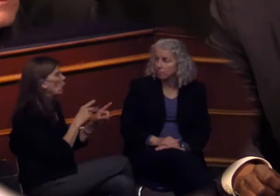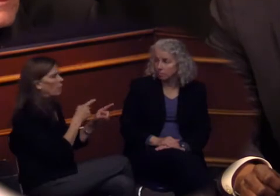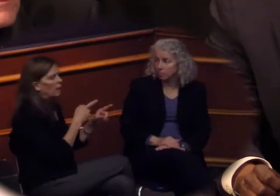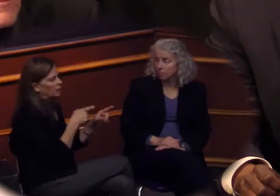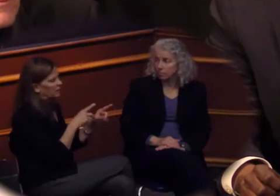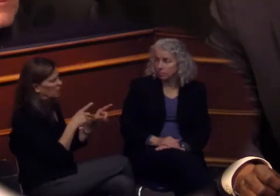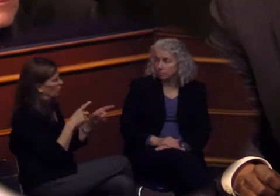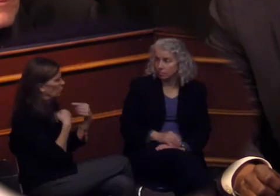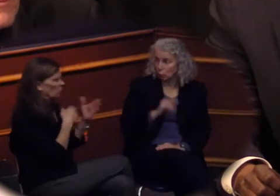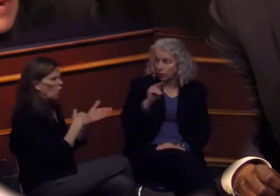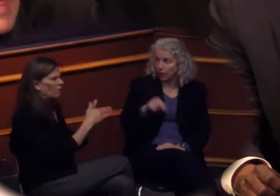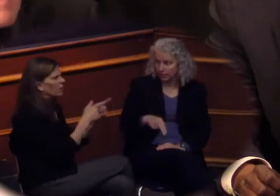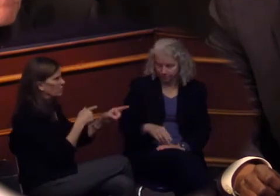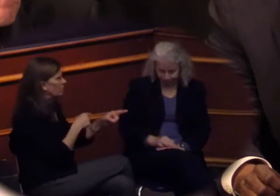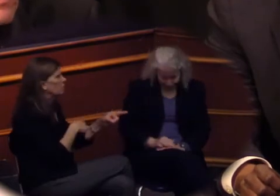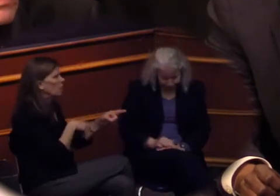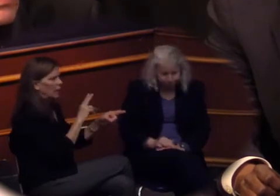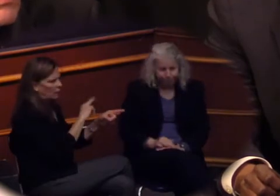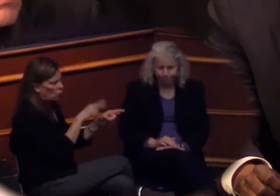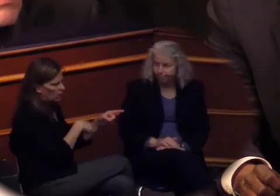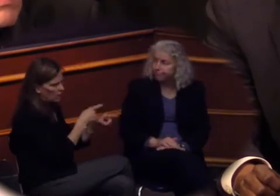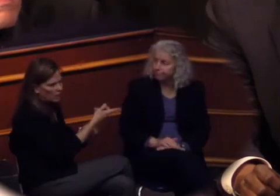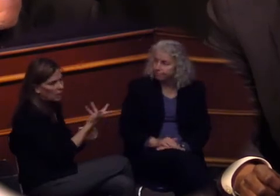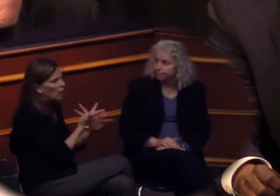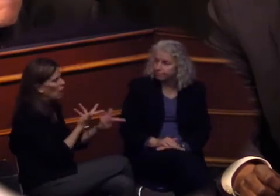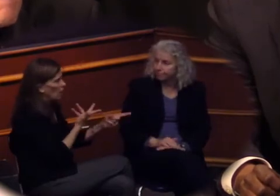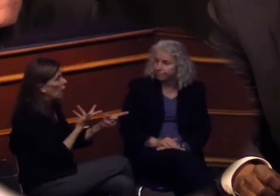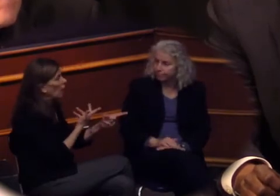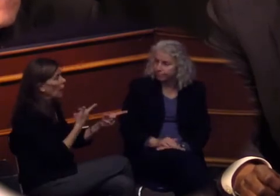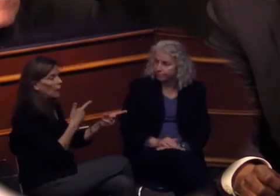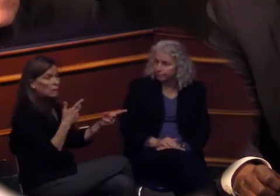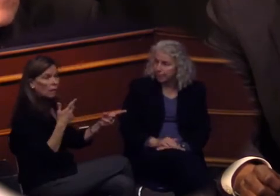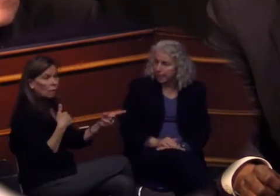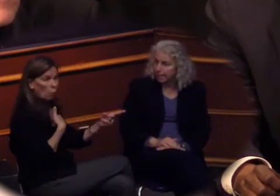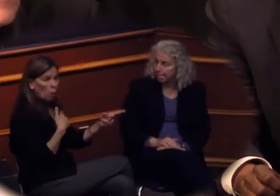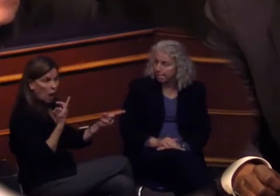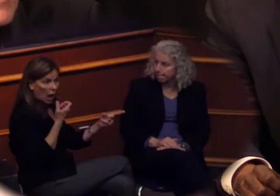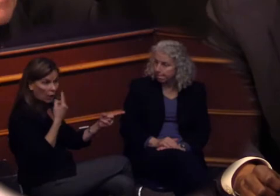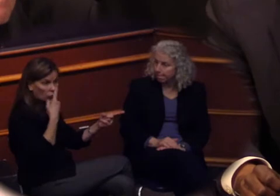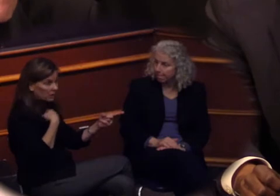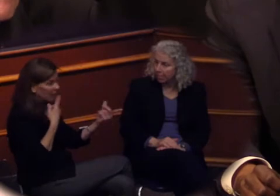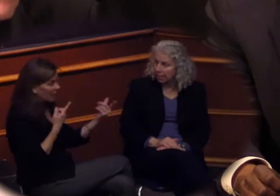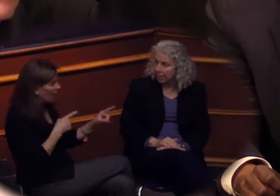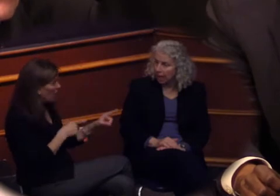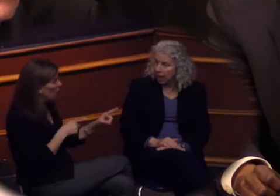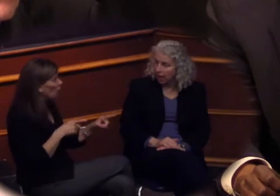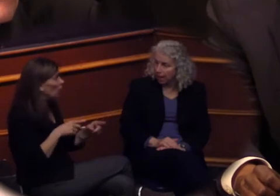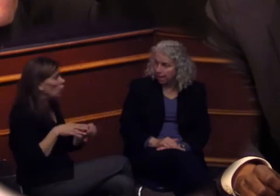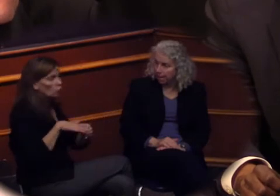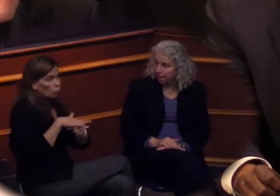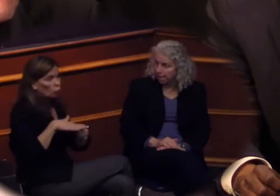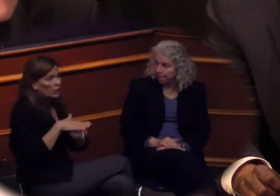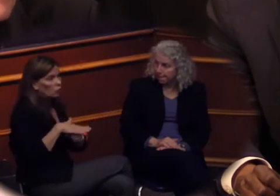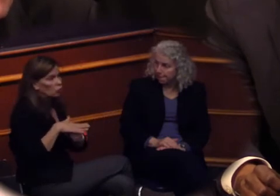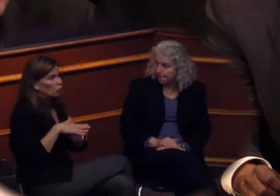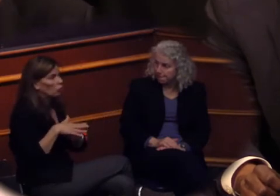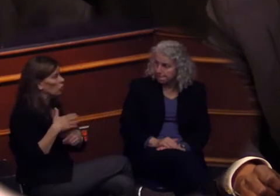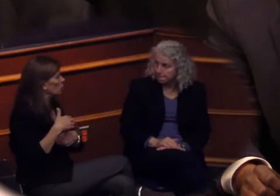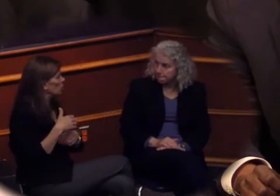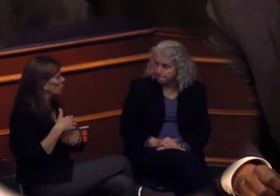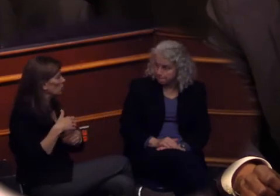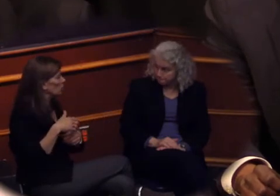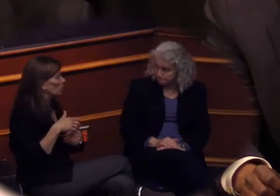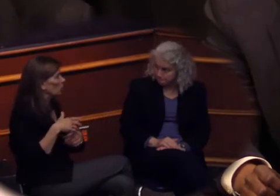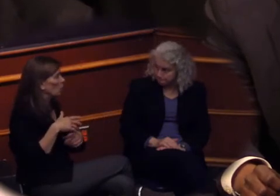proud to have his support in this race. But in addition to that, here's what I understand. The regional transit authorities can no longer afford